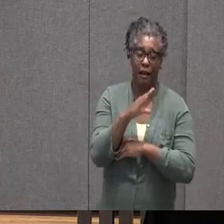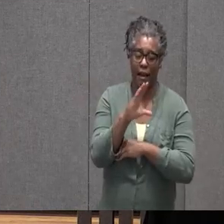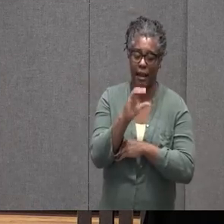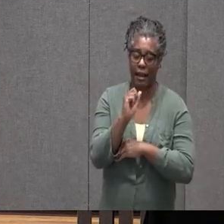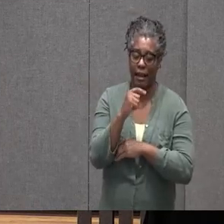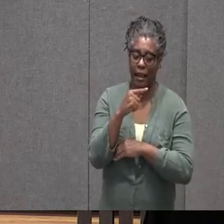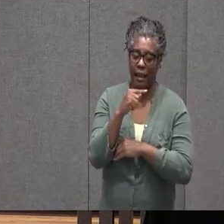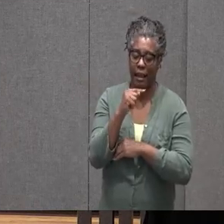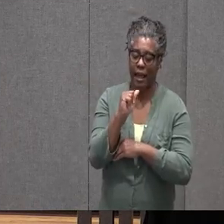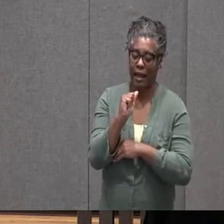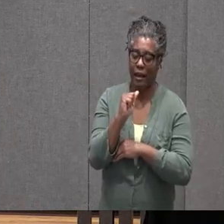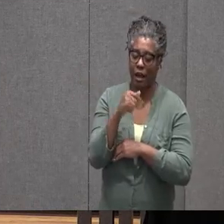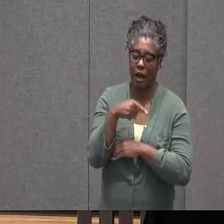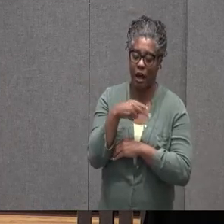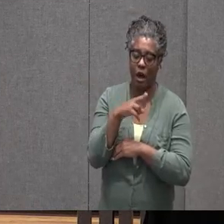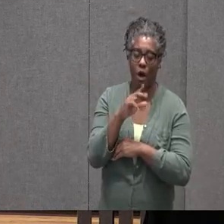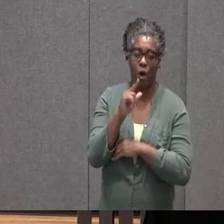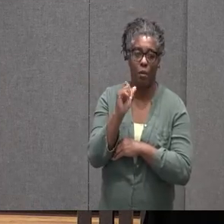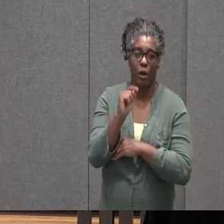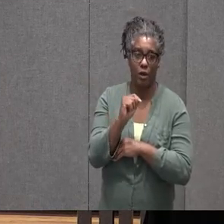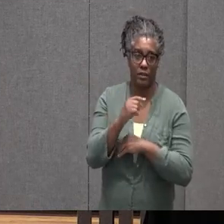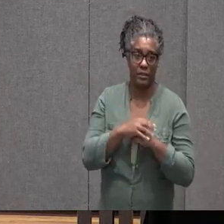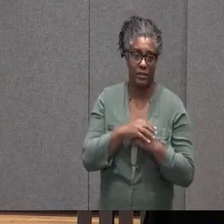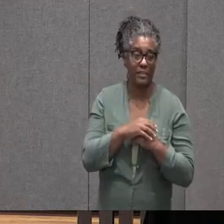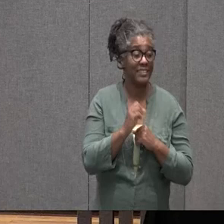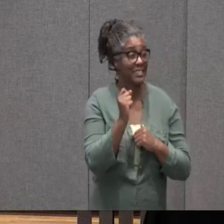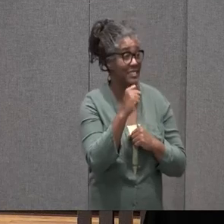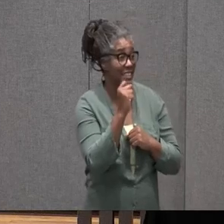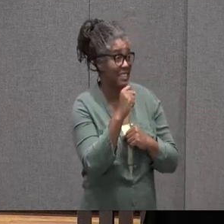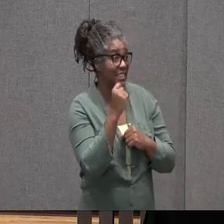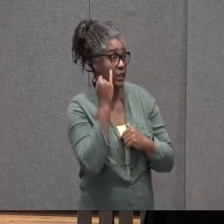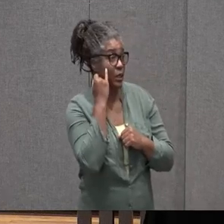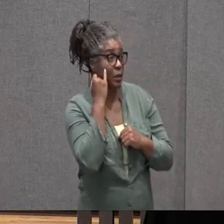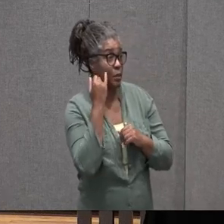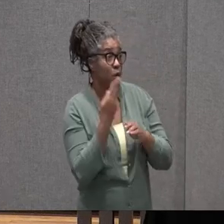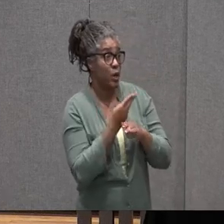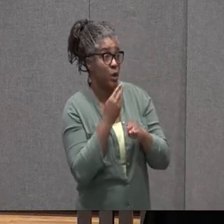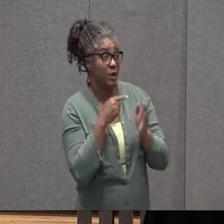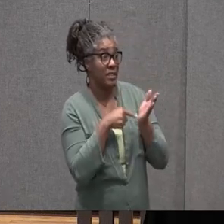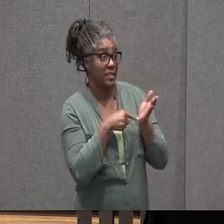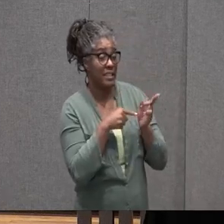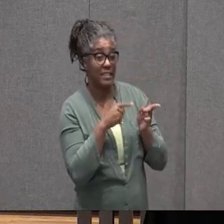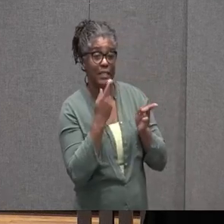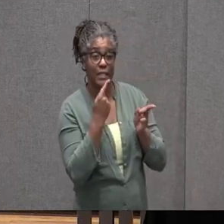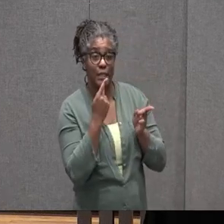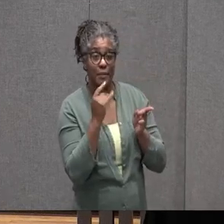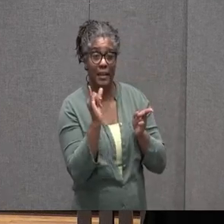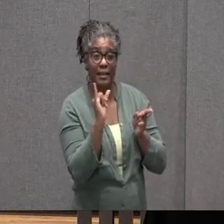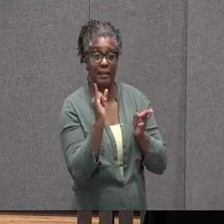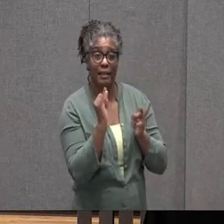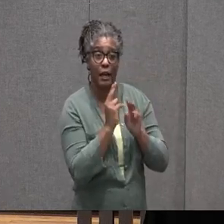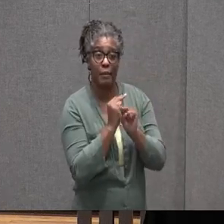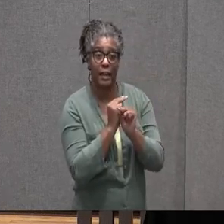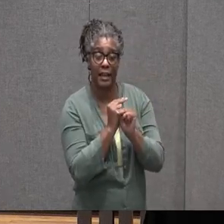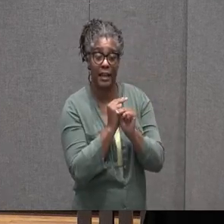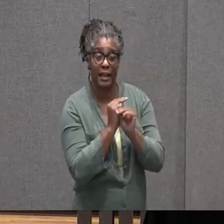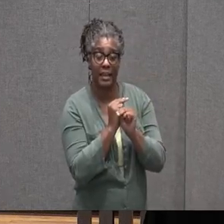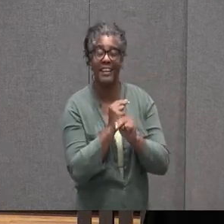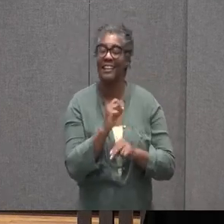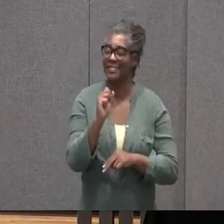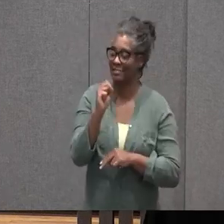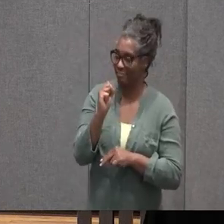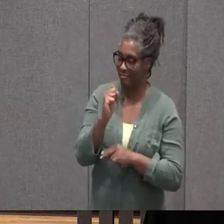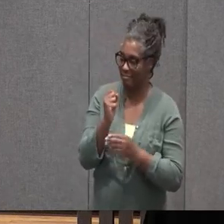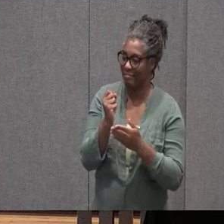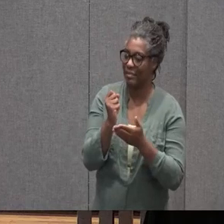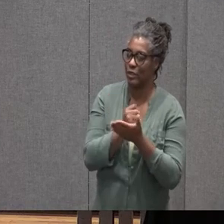Yes. What about if we used these for our catapults? They're pink like a bunny. They're pencil top erasers. Oh, yeah.